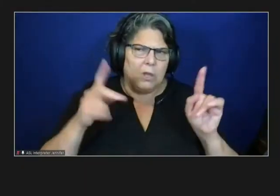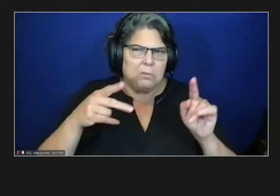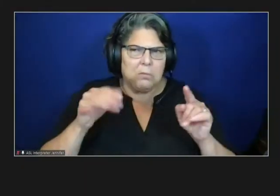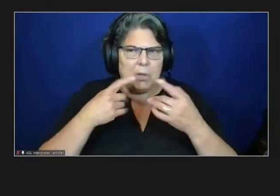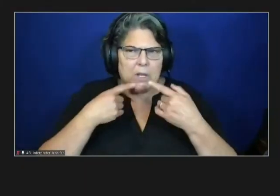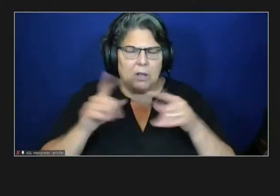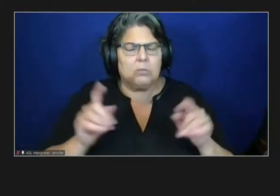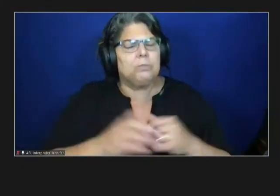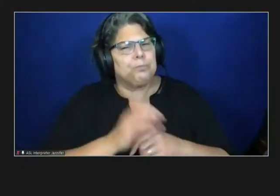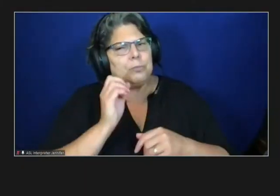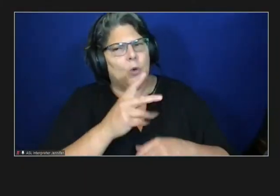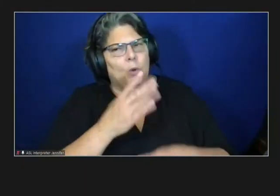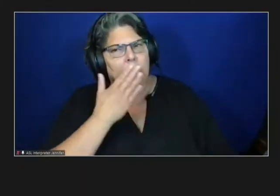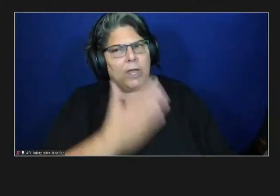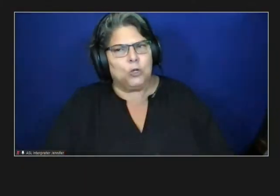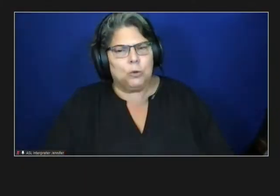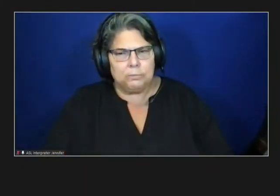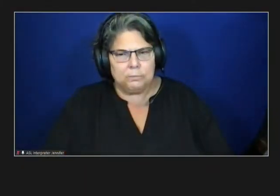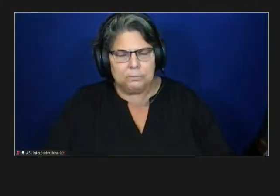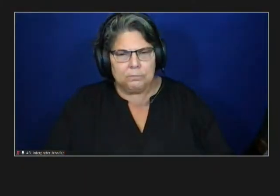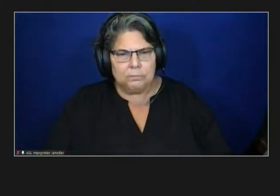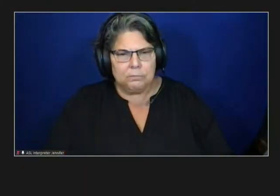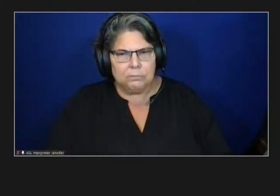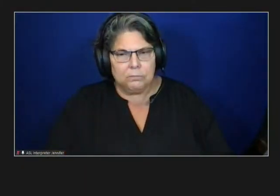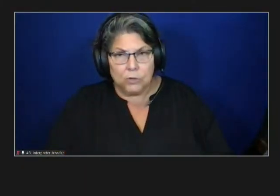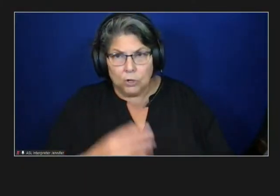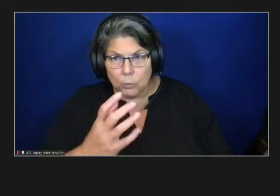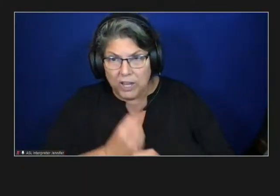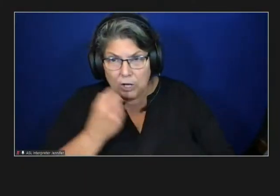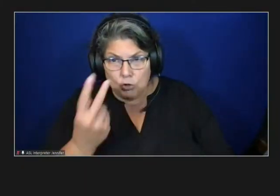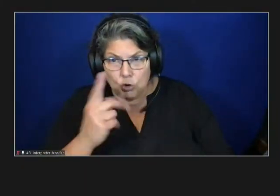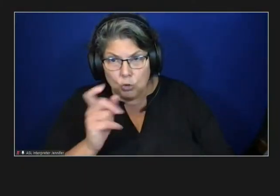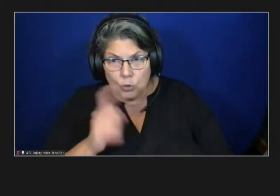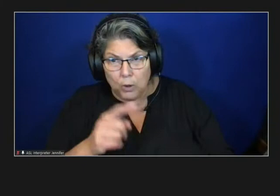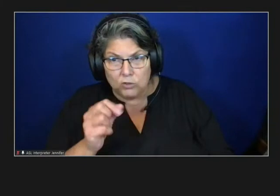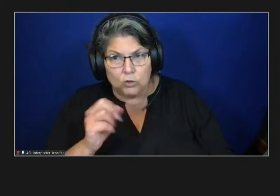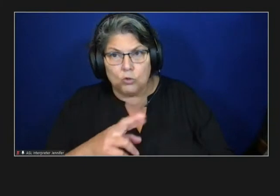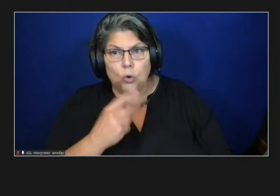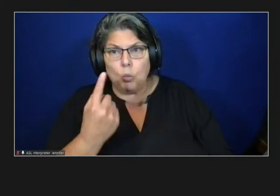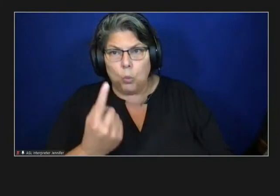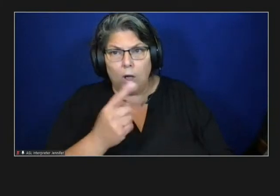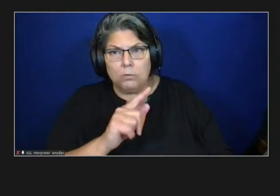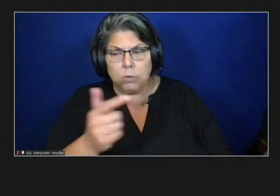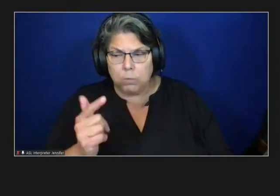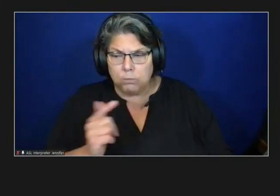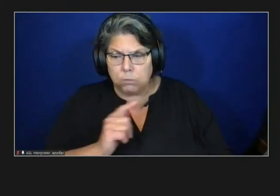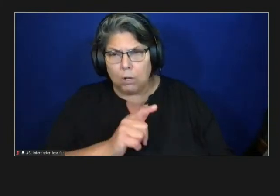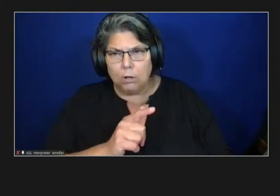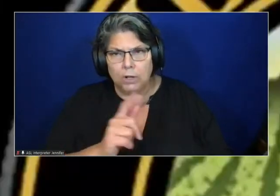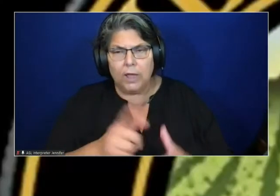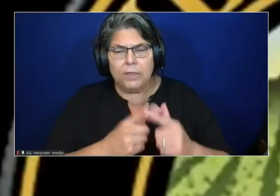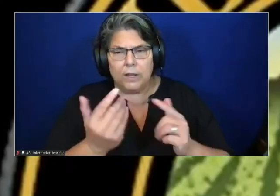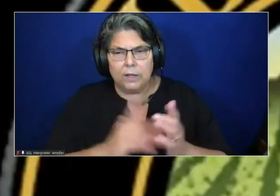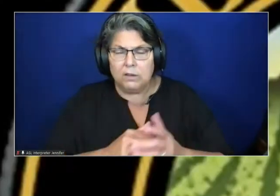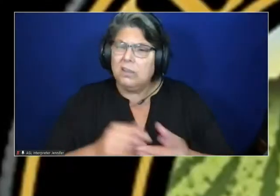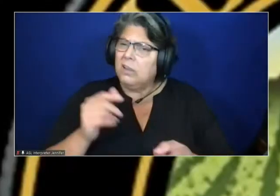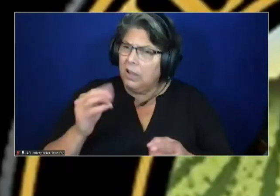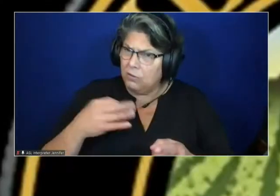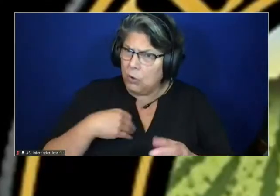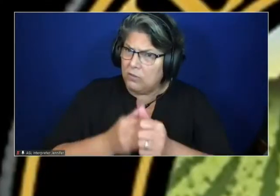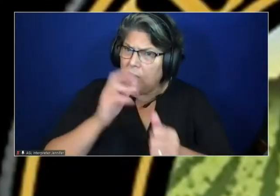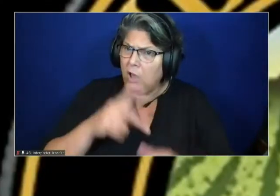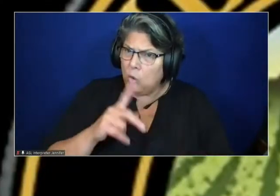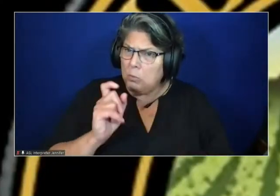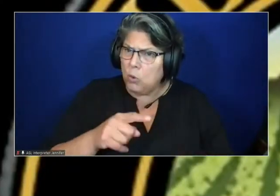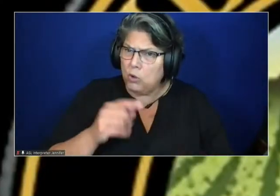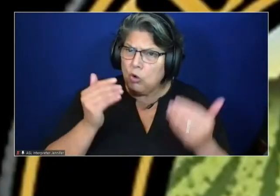Okay, thanks. Are we doing two questions at once, or are we going around? If you have a follow-up question, you can go